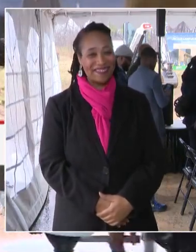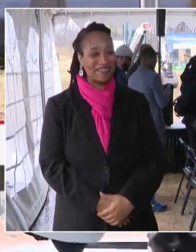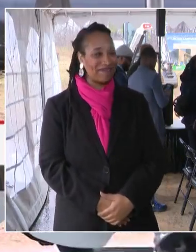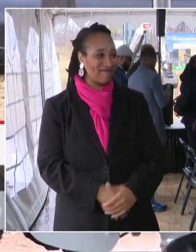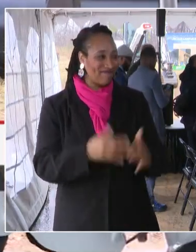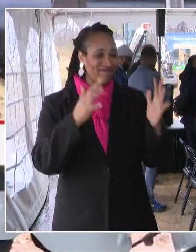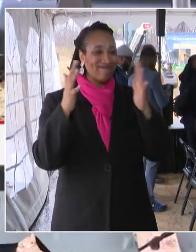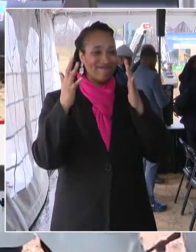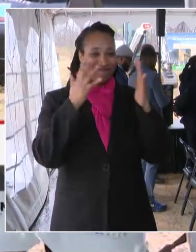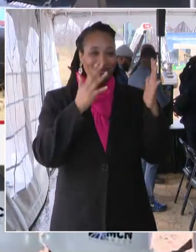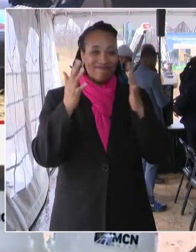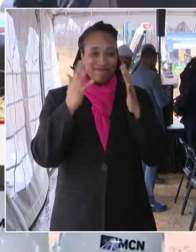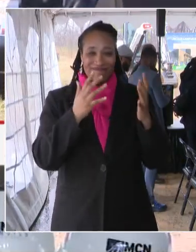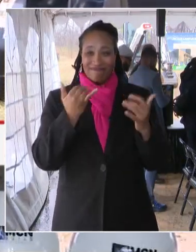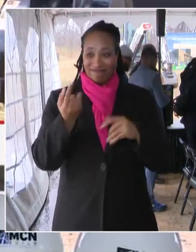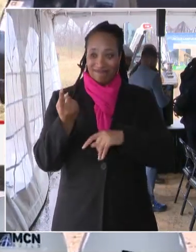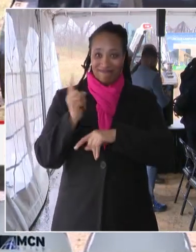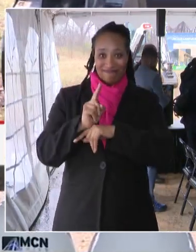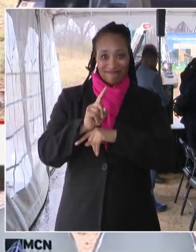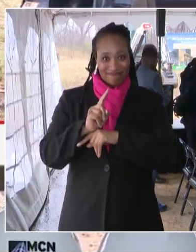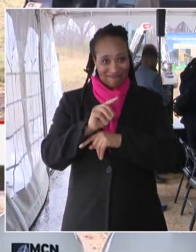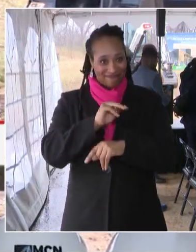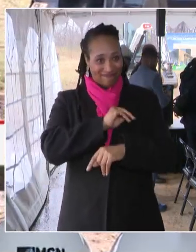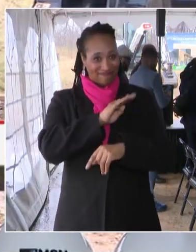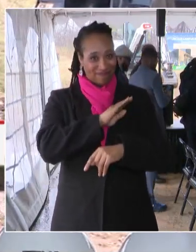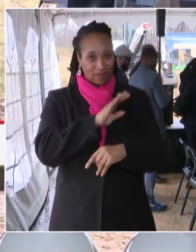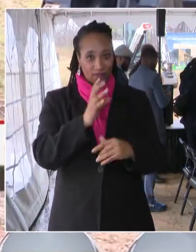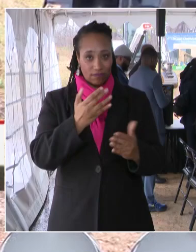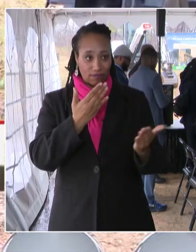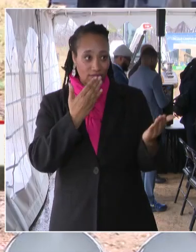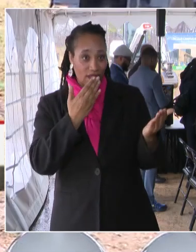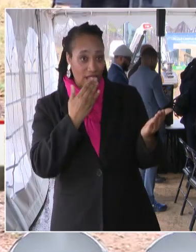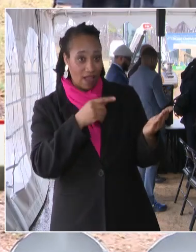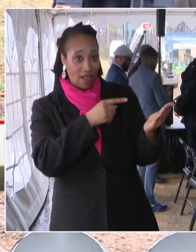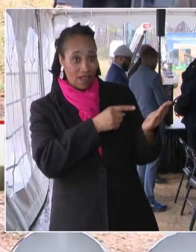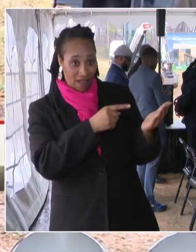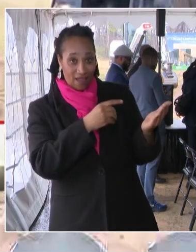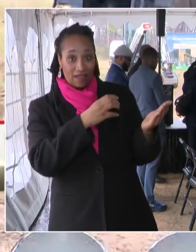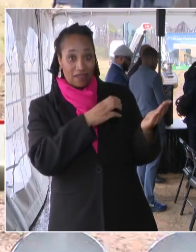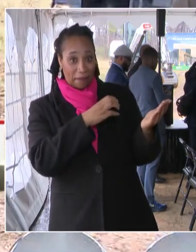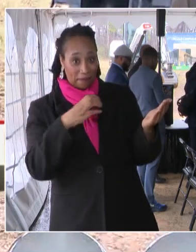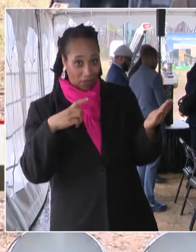you. Let's give it up for Commissioner Dunson.